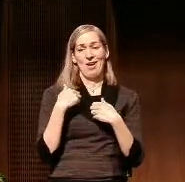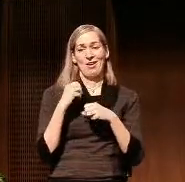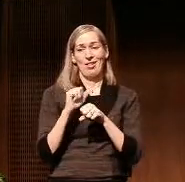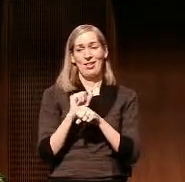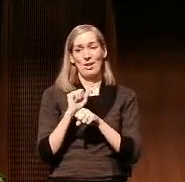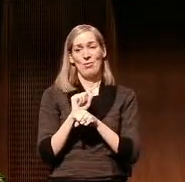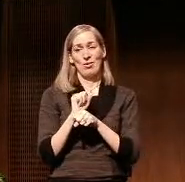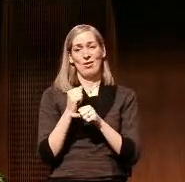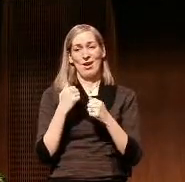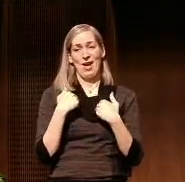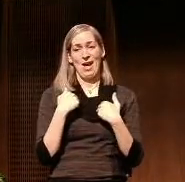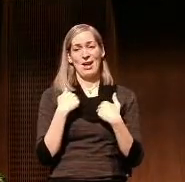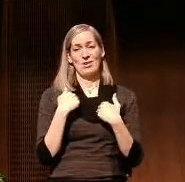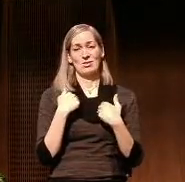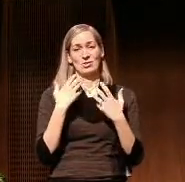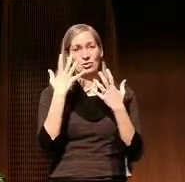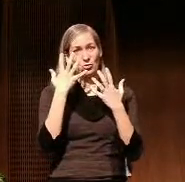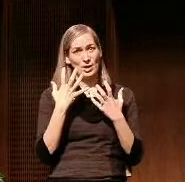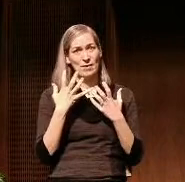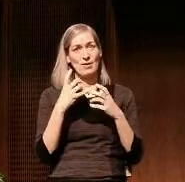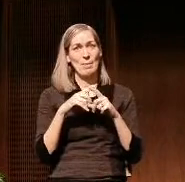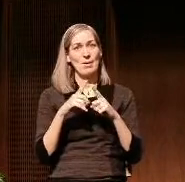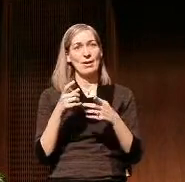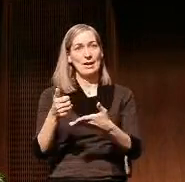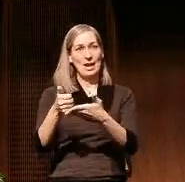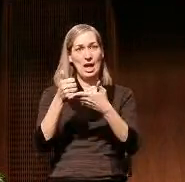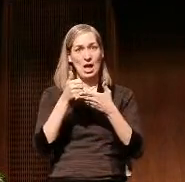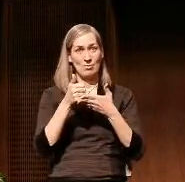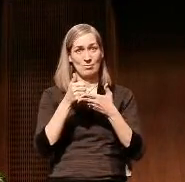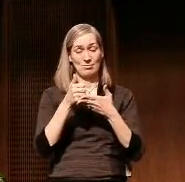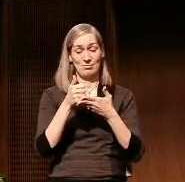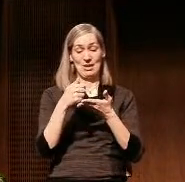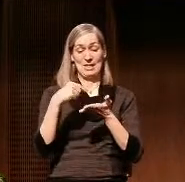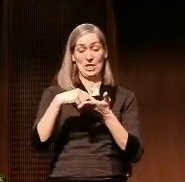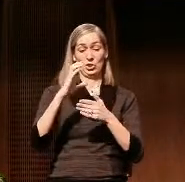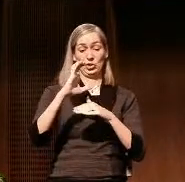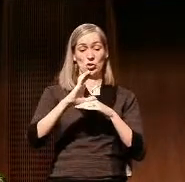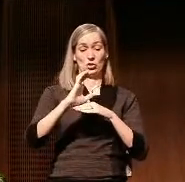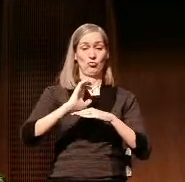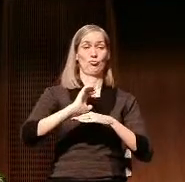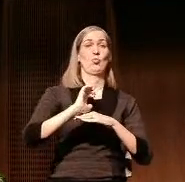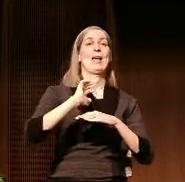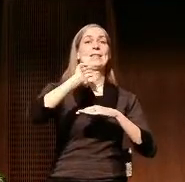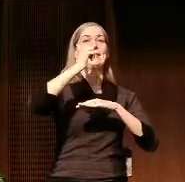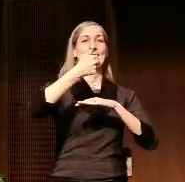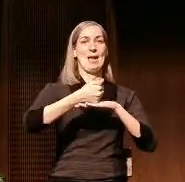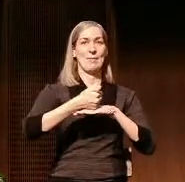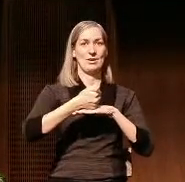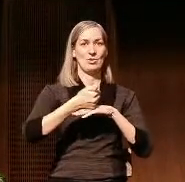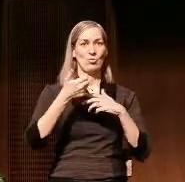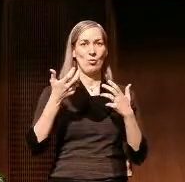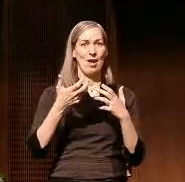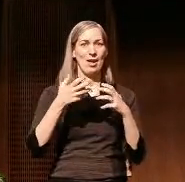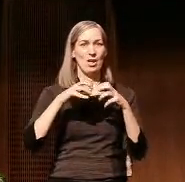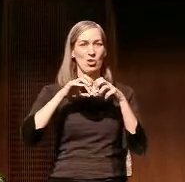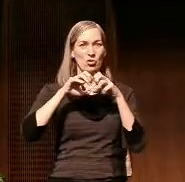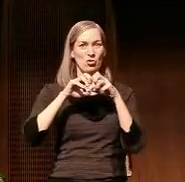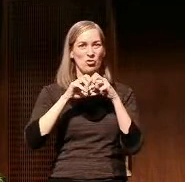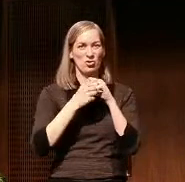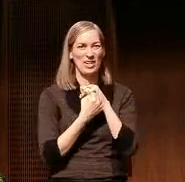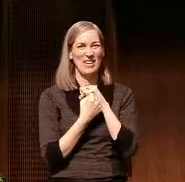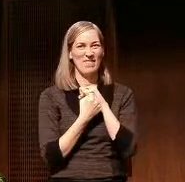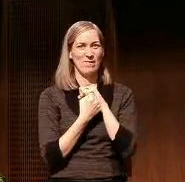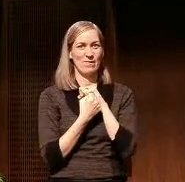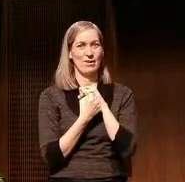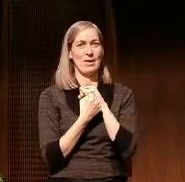Virgil helped to establish at this congregation a grief ministry. You see, his